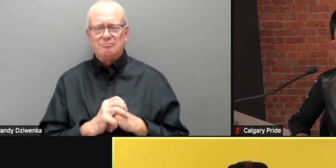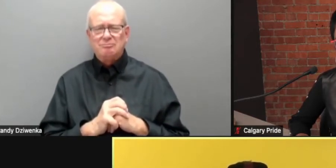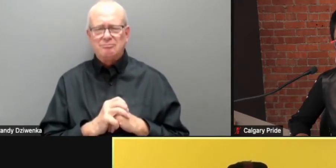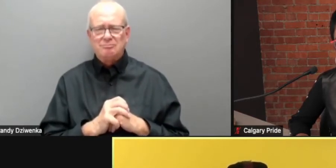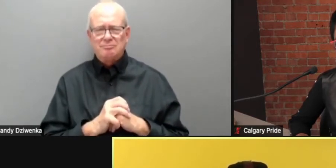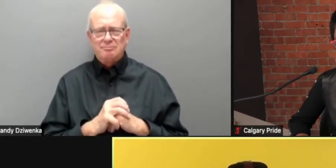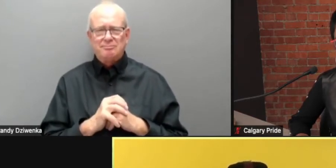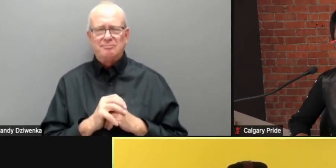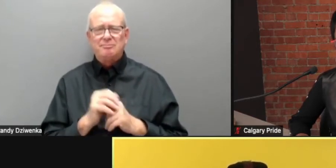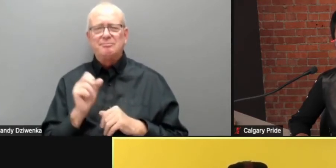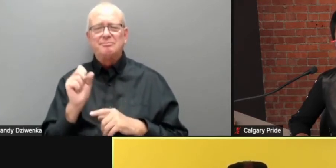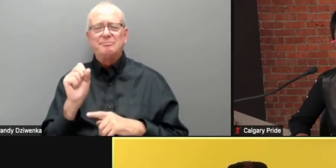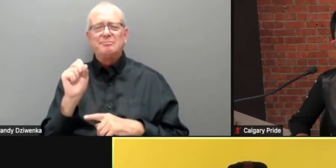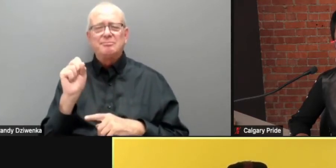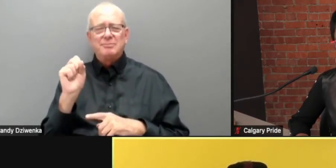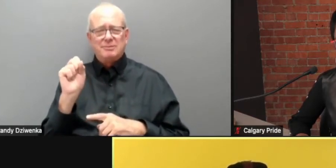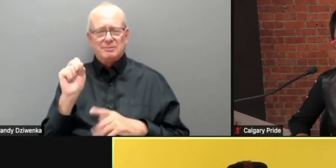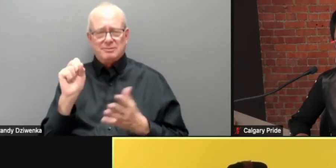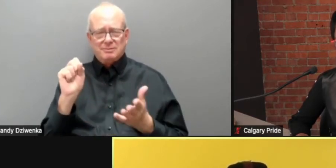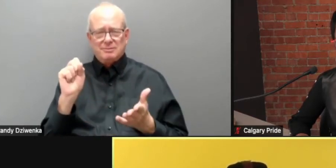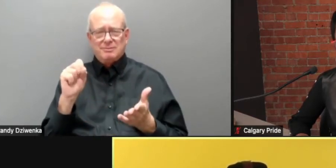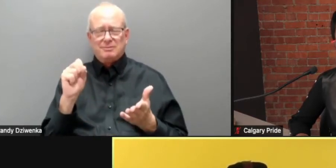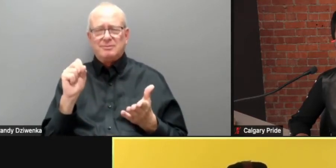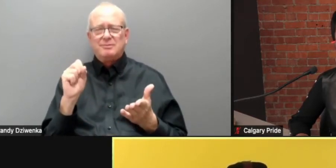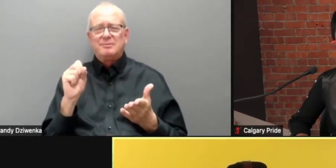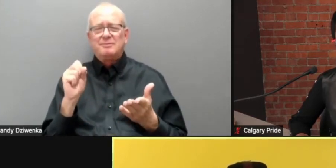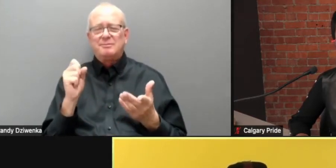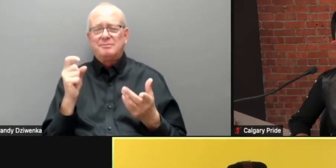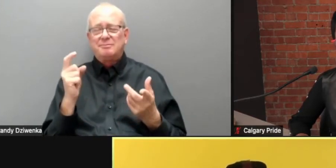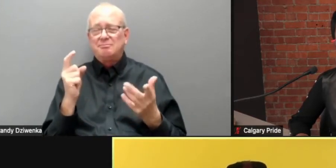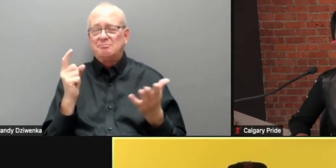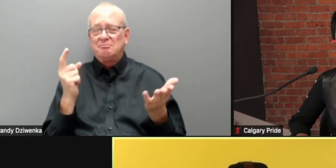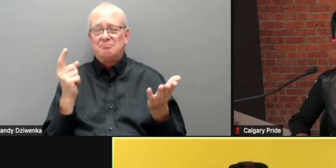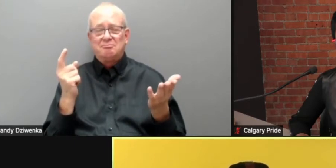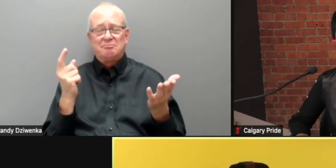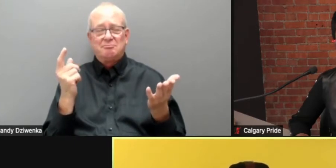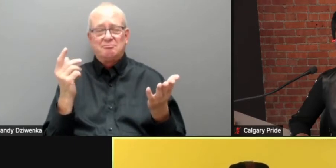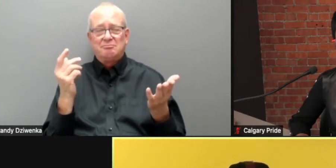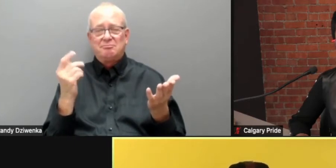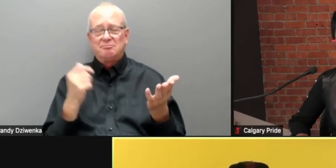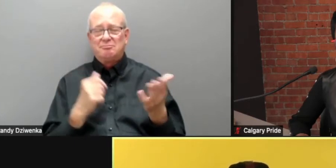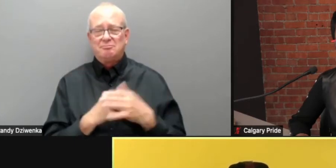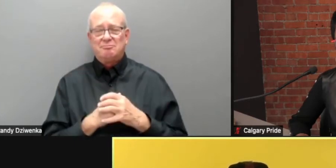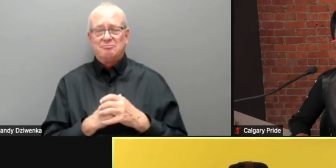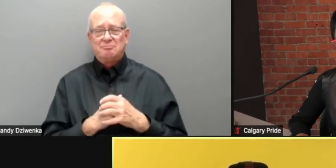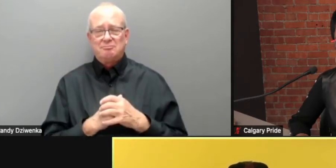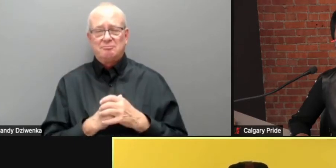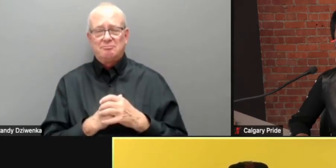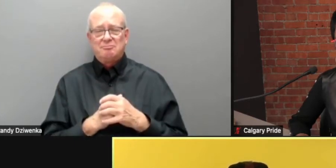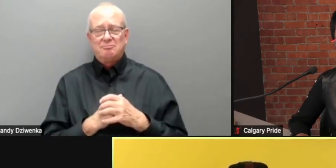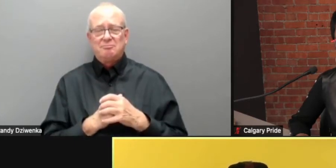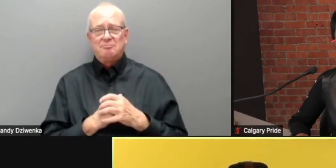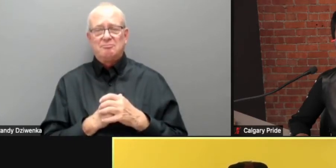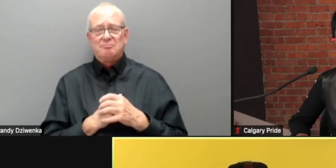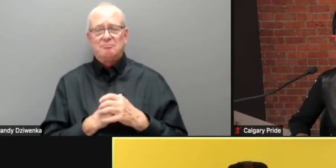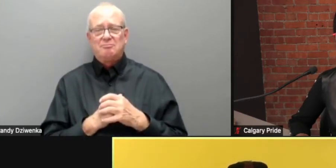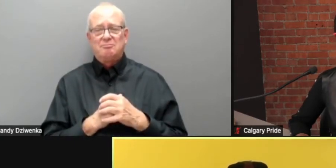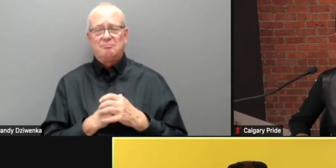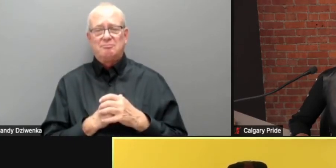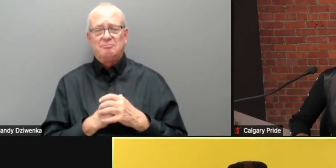was when we were ruled by Queen Victoria as Empress of India. She brought about this law, Section